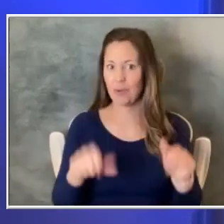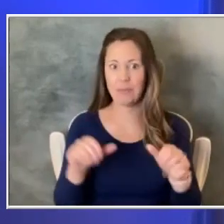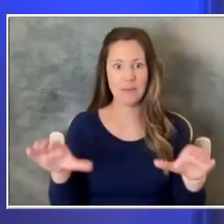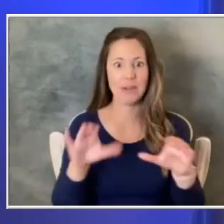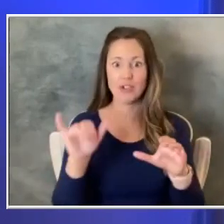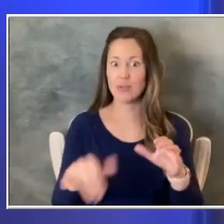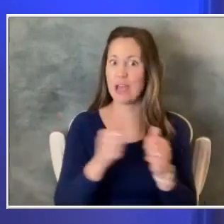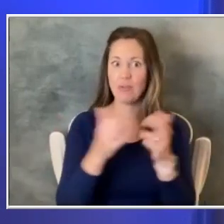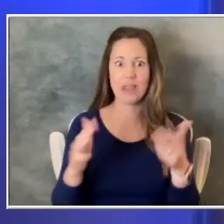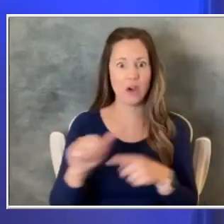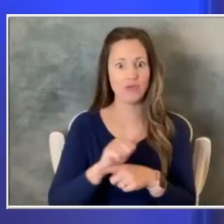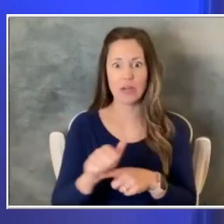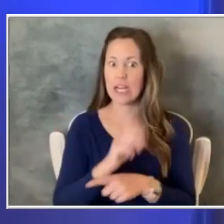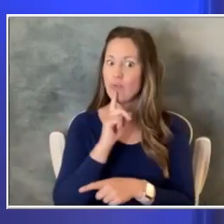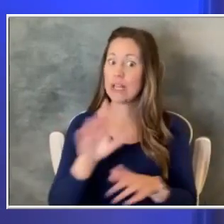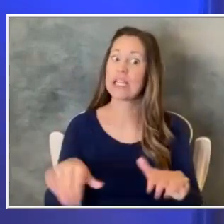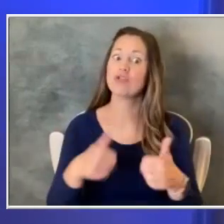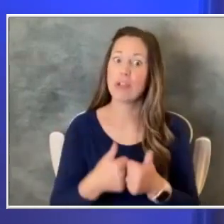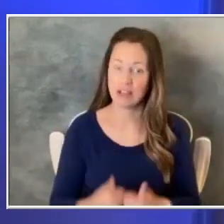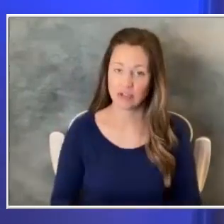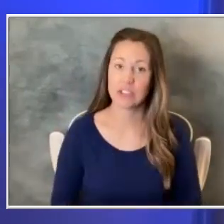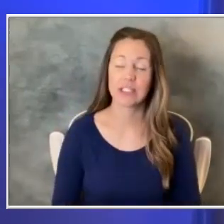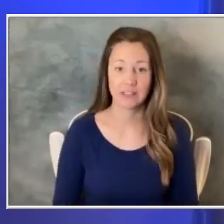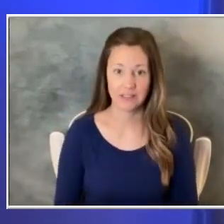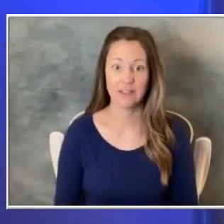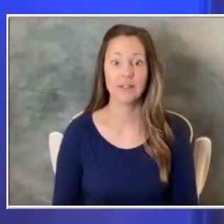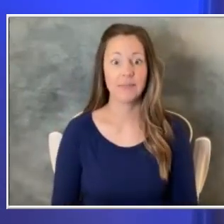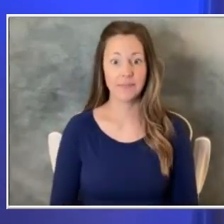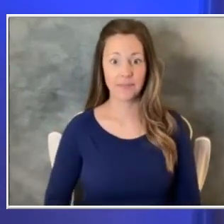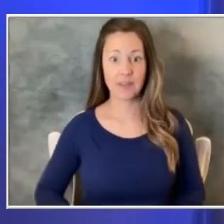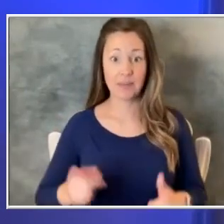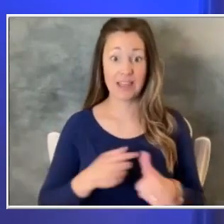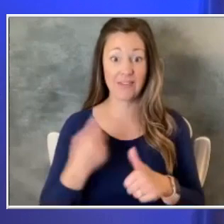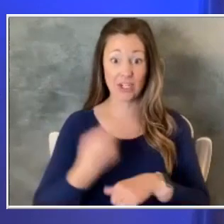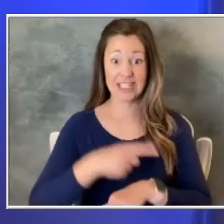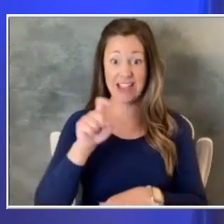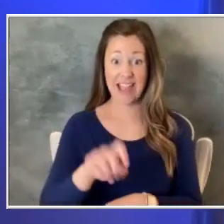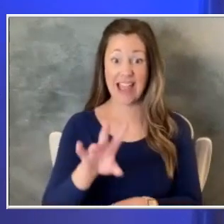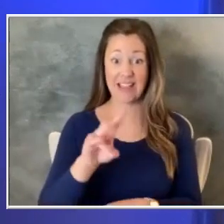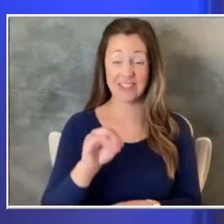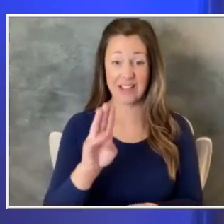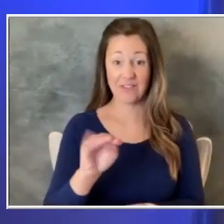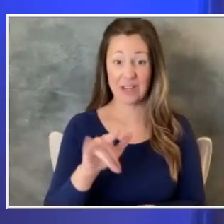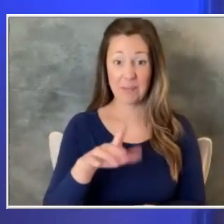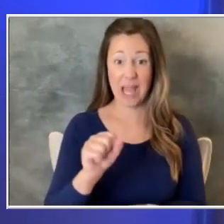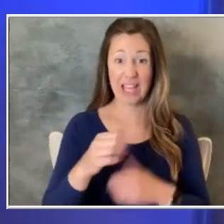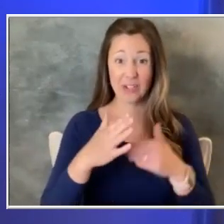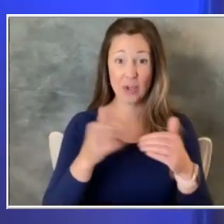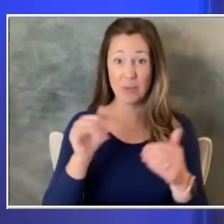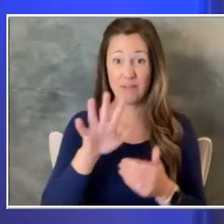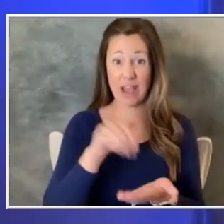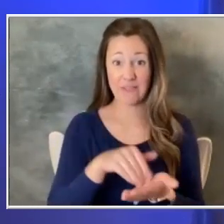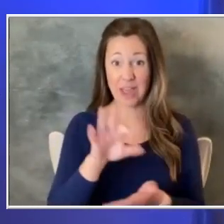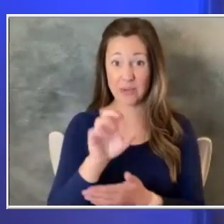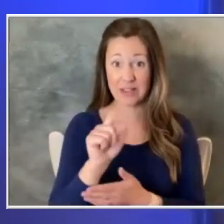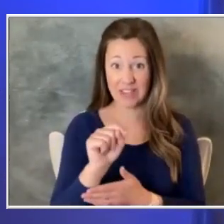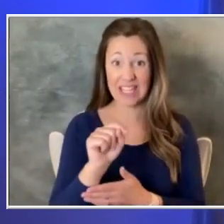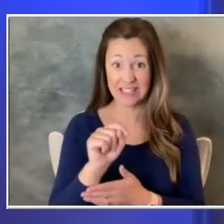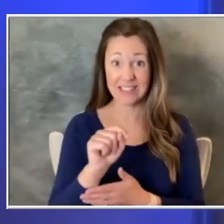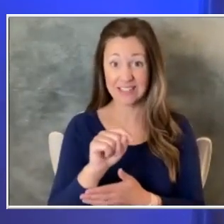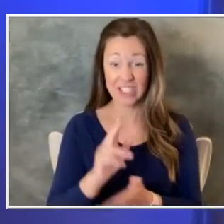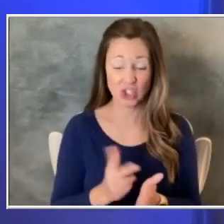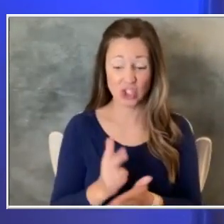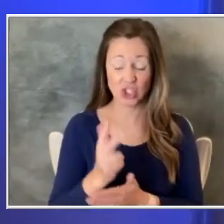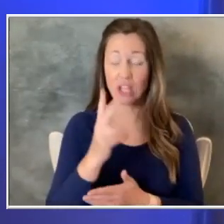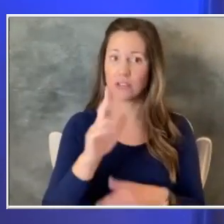train, because it's very challenging. The first day, having to go 70 miles and climb almost 5,000 feet. It's a long day on the bike.